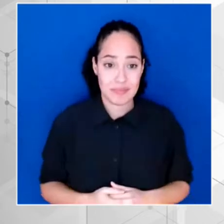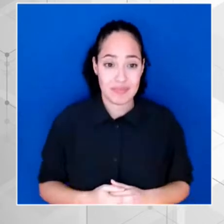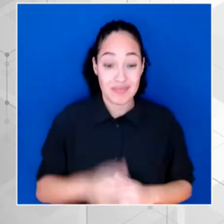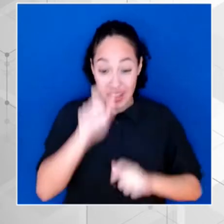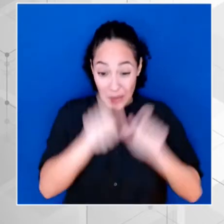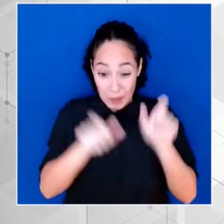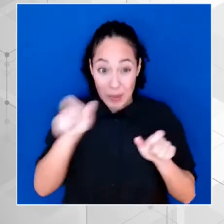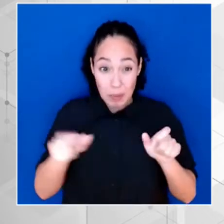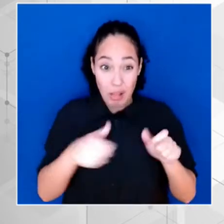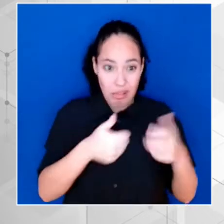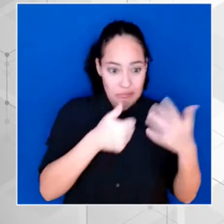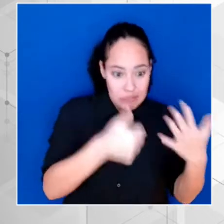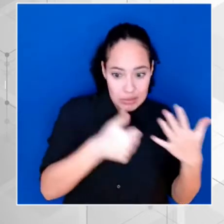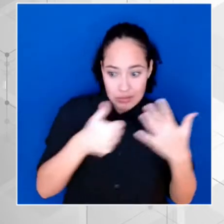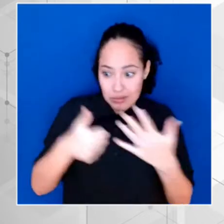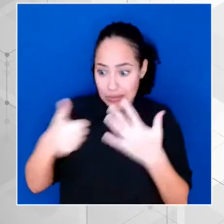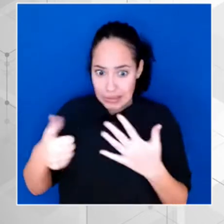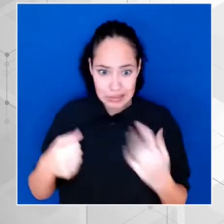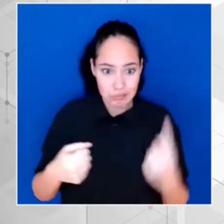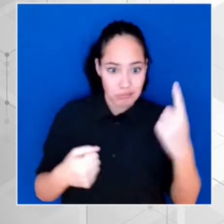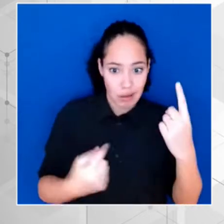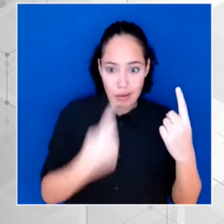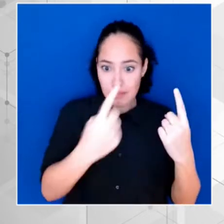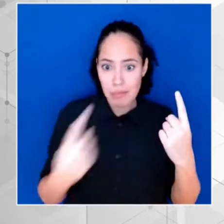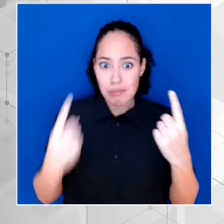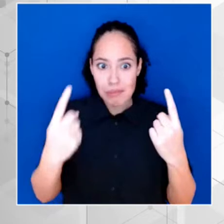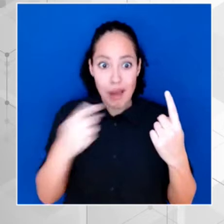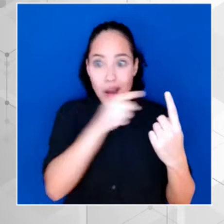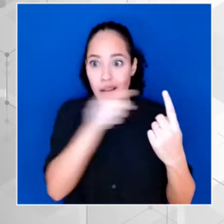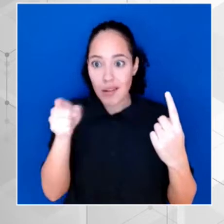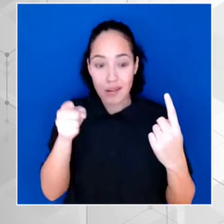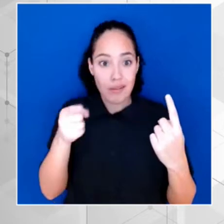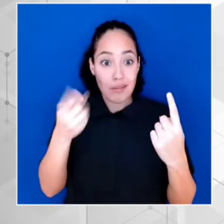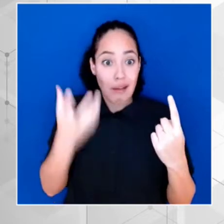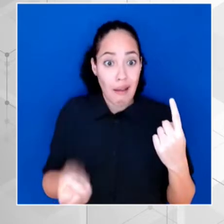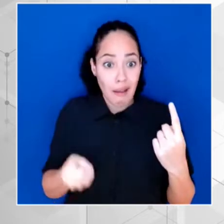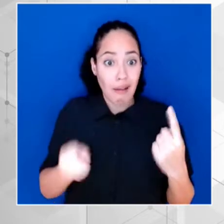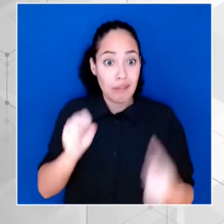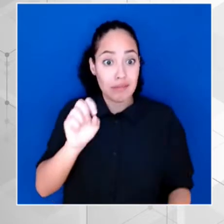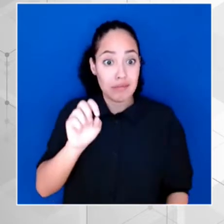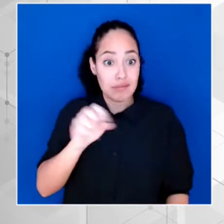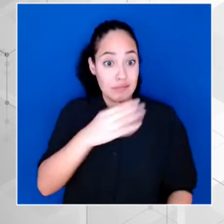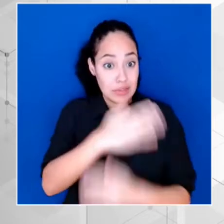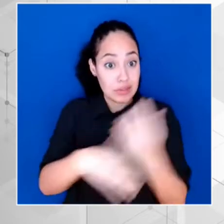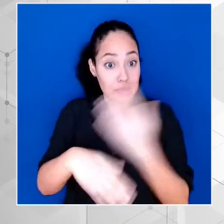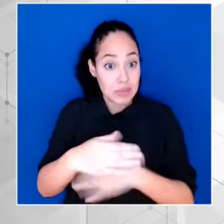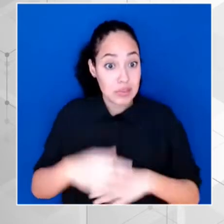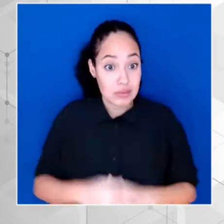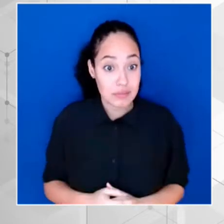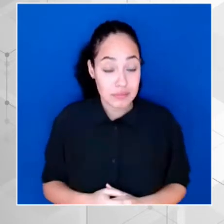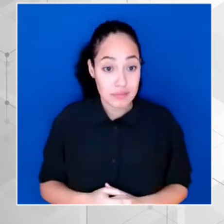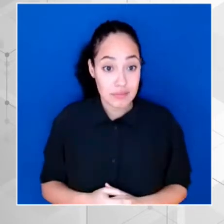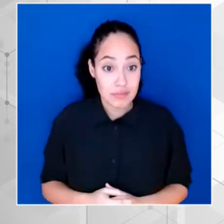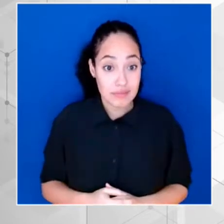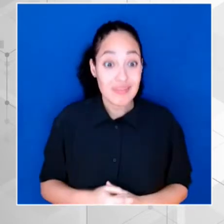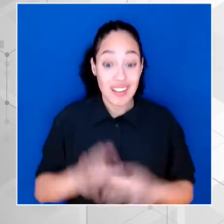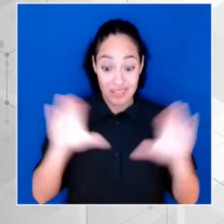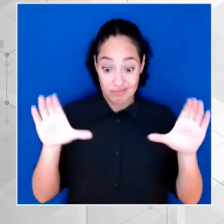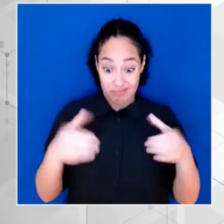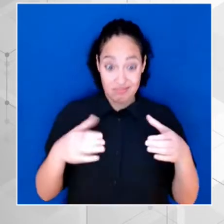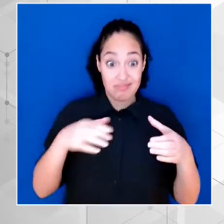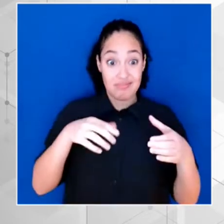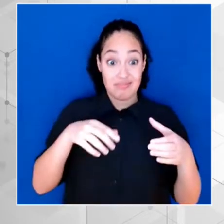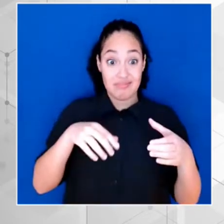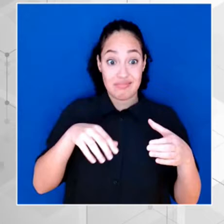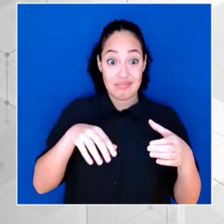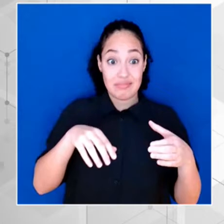and 70% of disabilities are hidden. People with disabilities worry about what other people will think. I myself personally